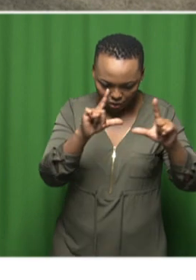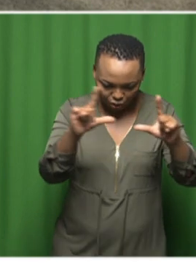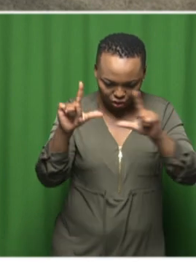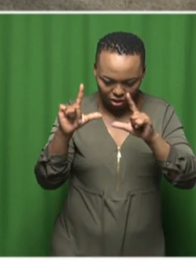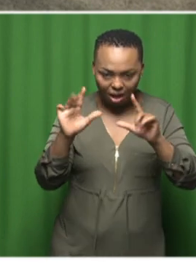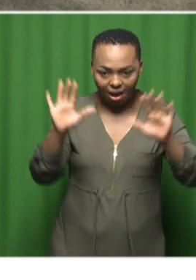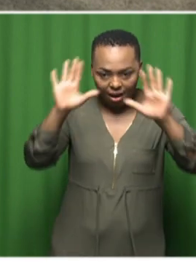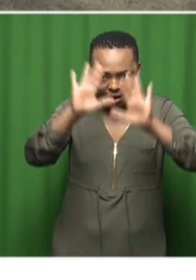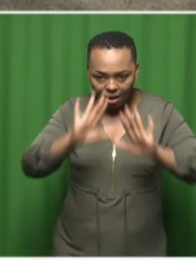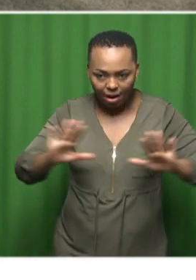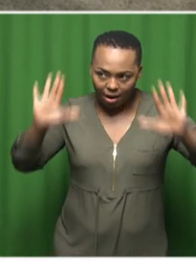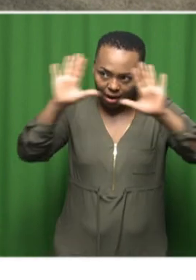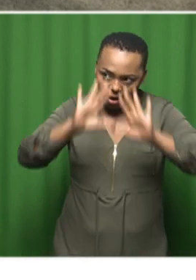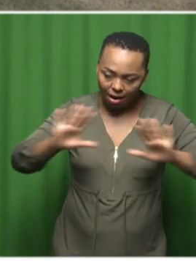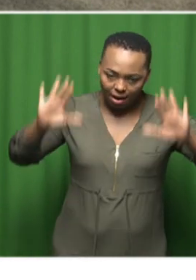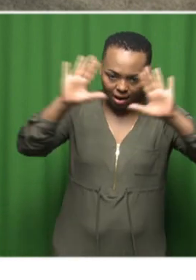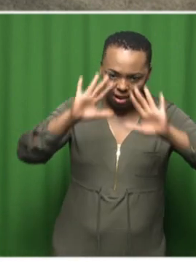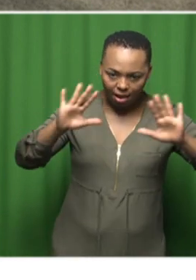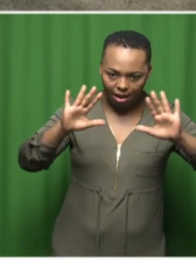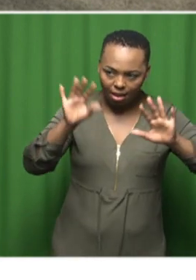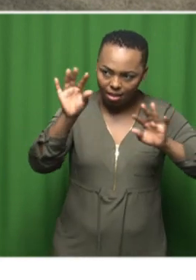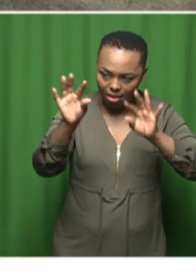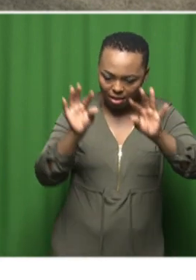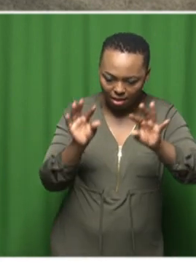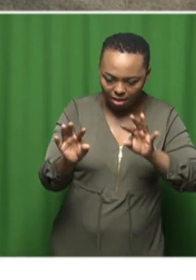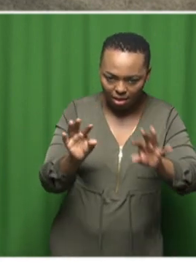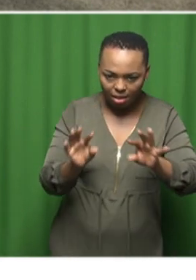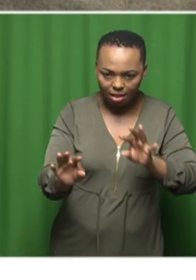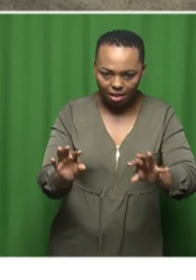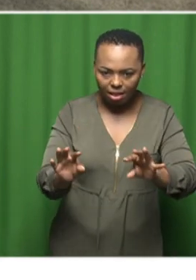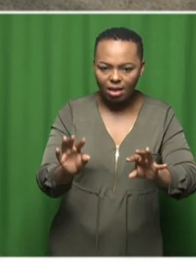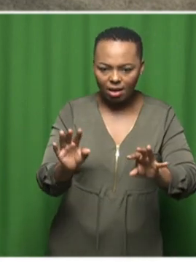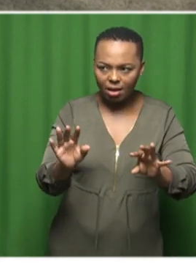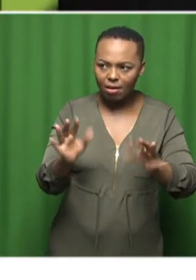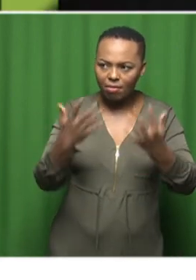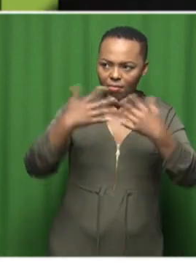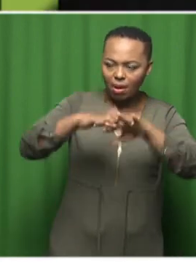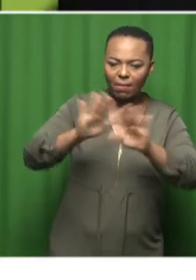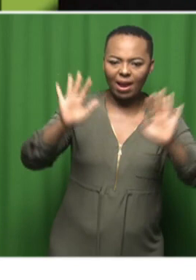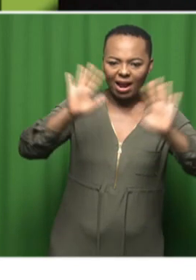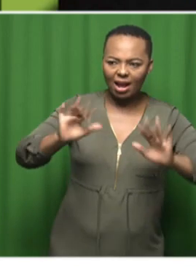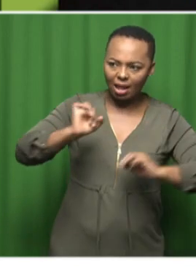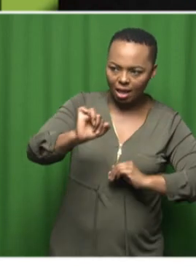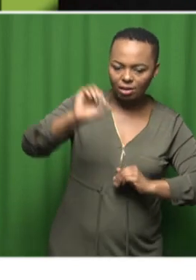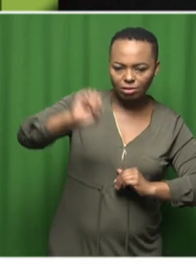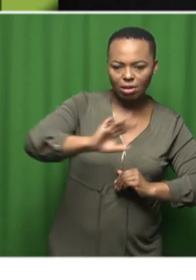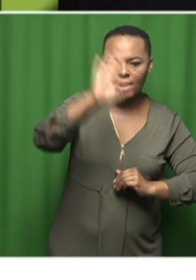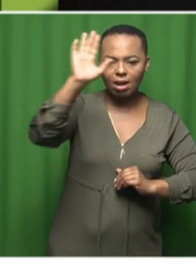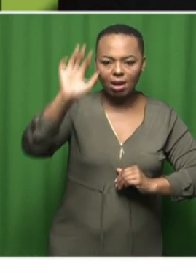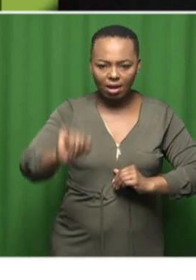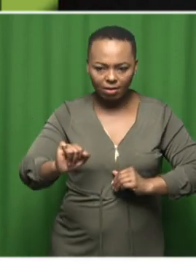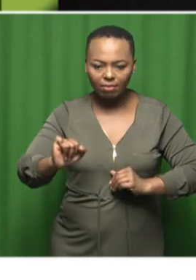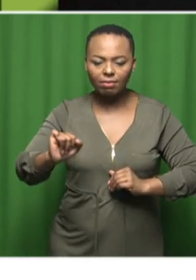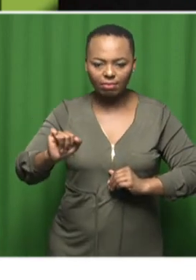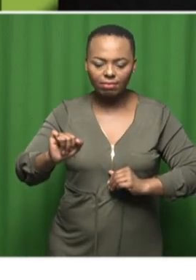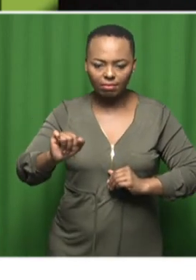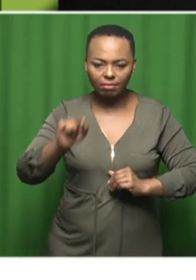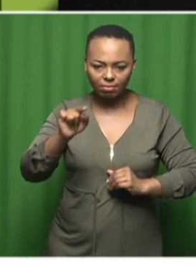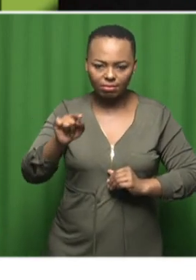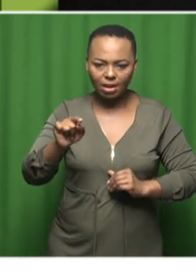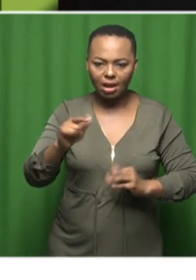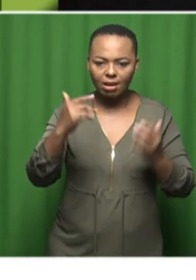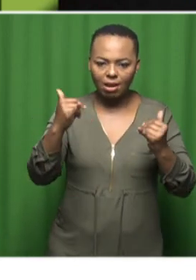on there are then inspired by like South African flora and fauna. And like Nindya applied